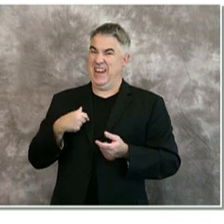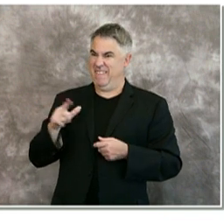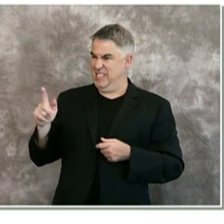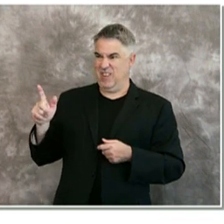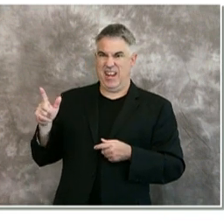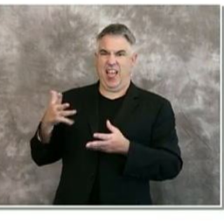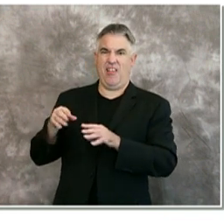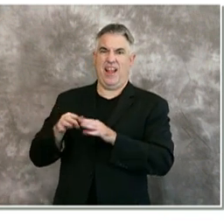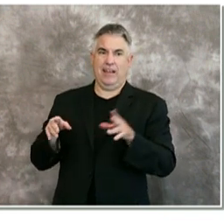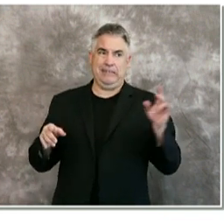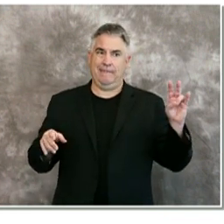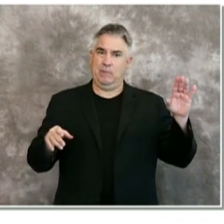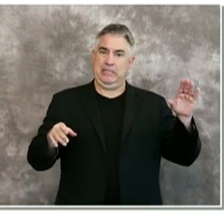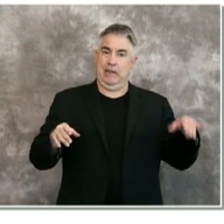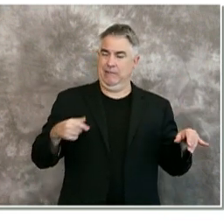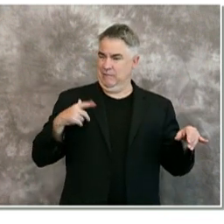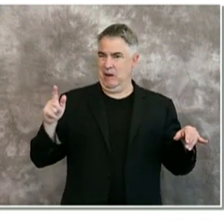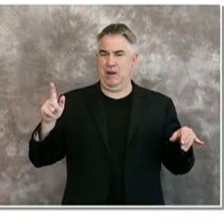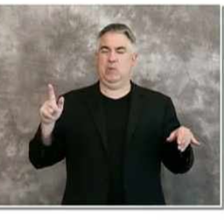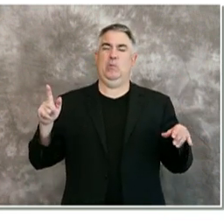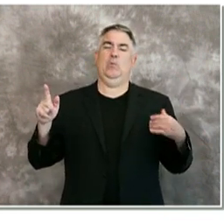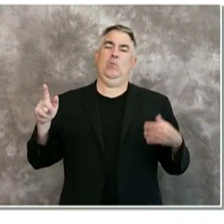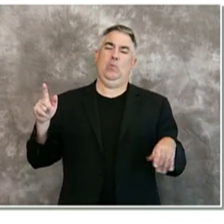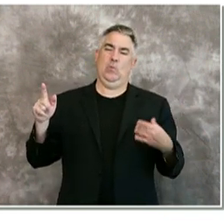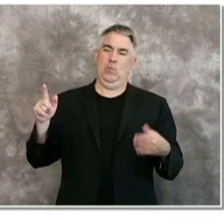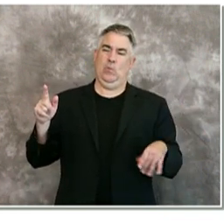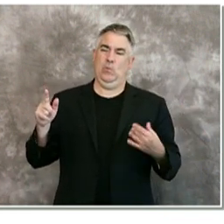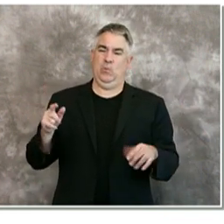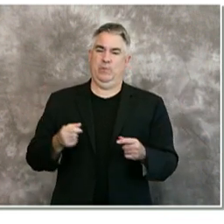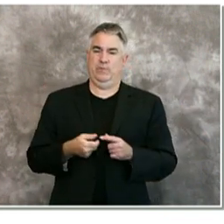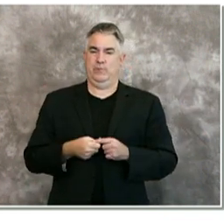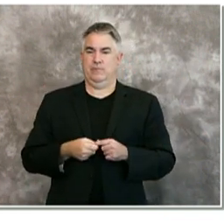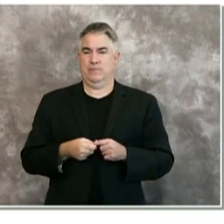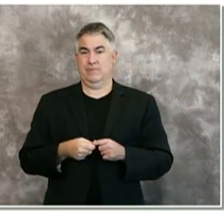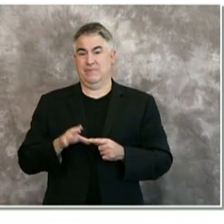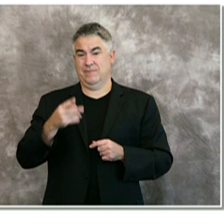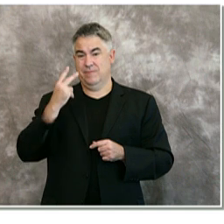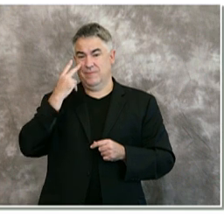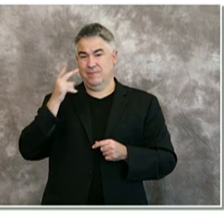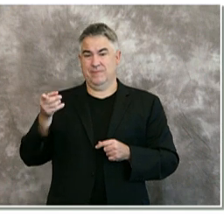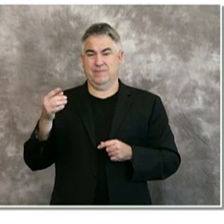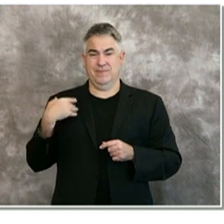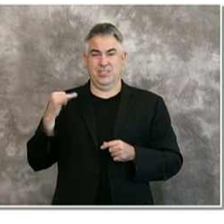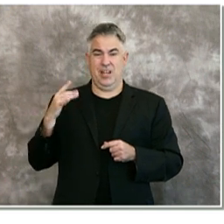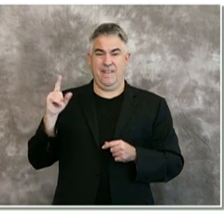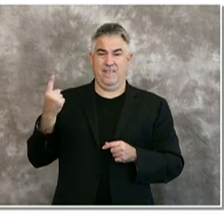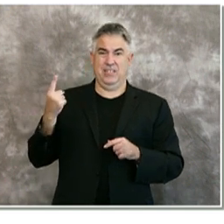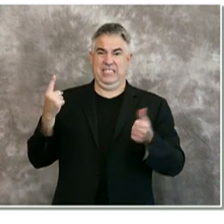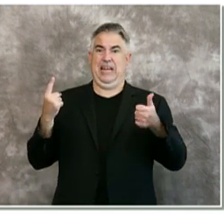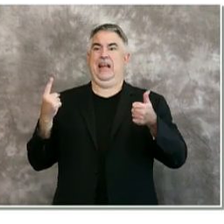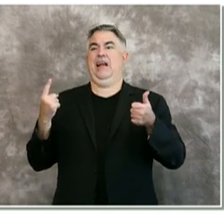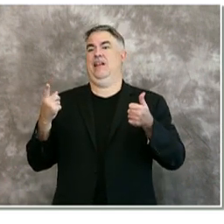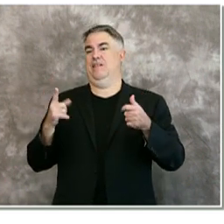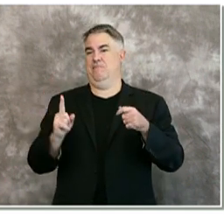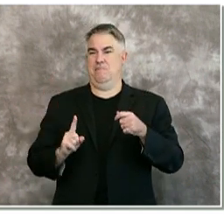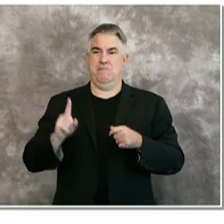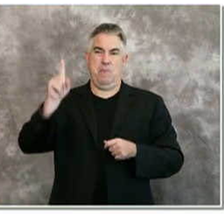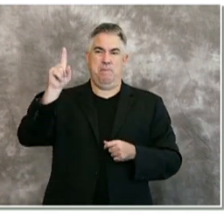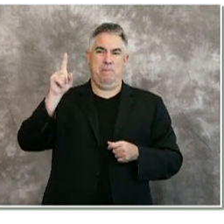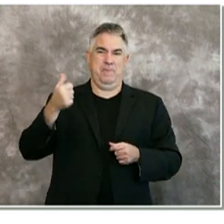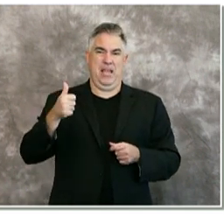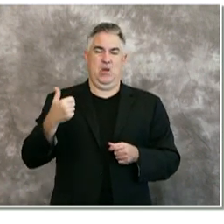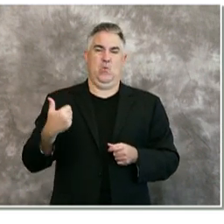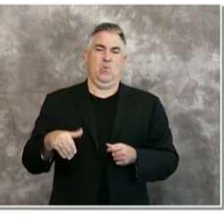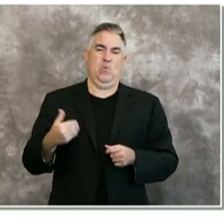in that time period. And you can see that on July 1st, we had 10 outbreaks, community setting